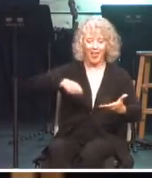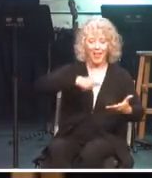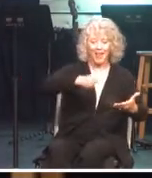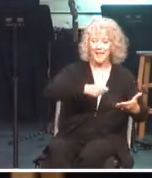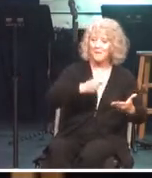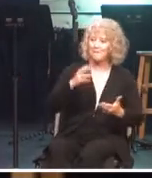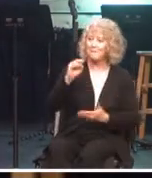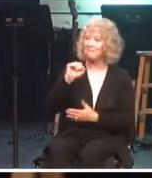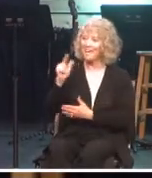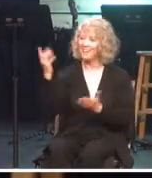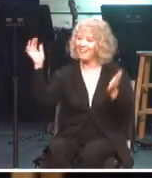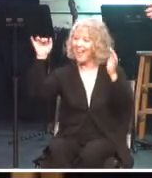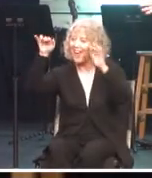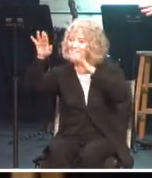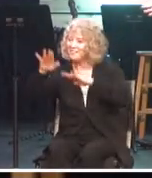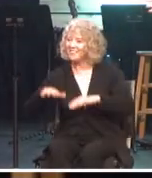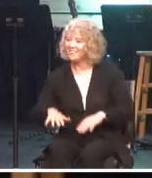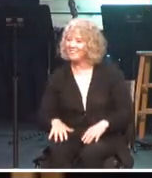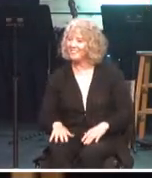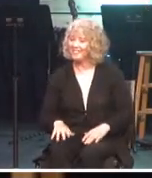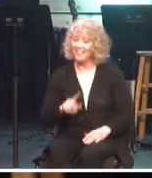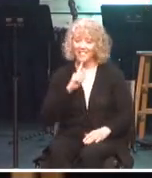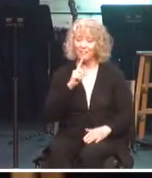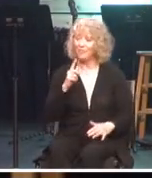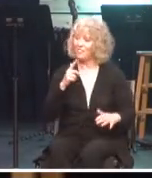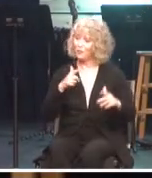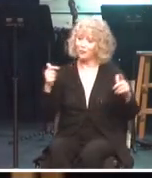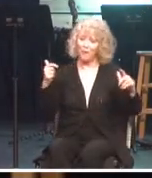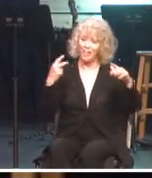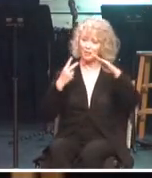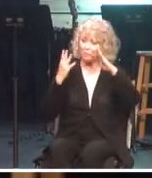greatest prophet prophesied in the Old Testament.